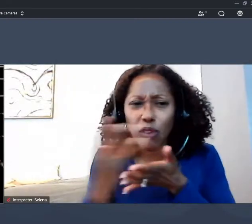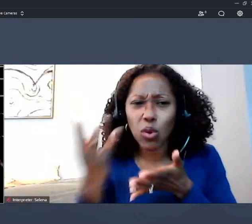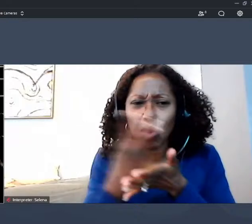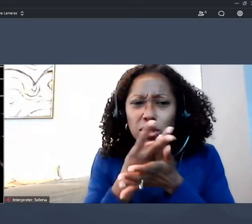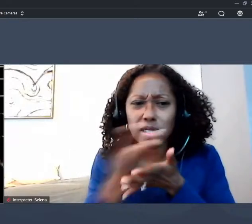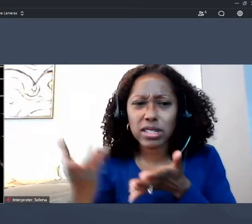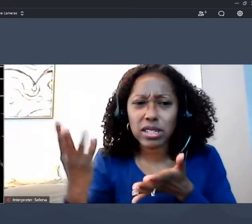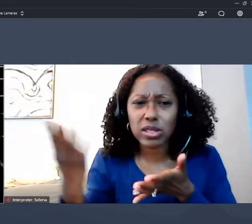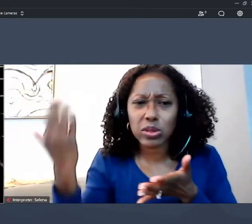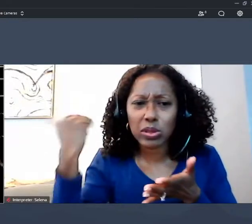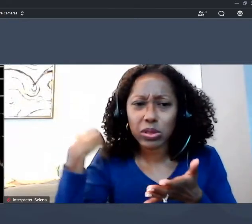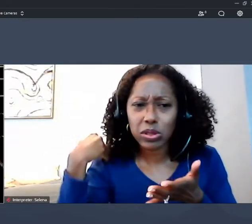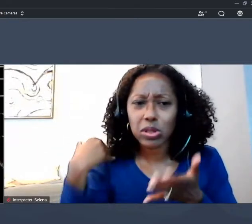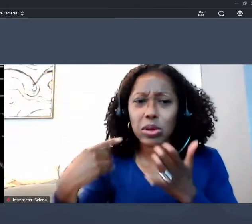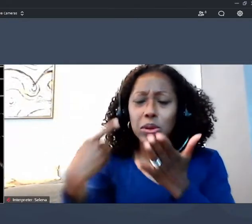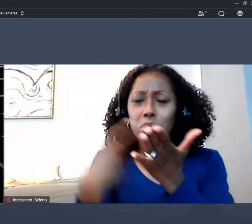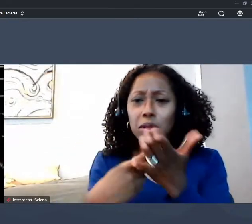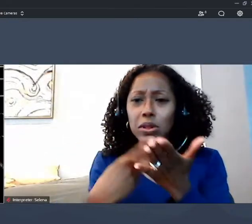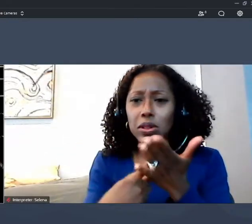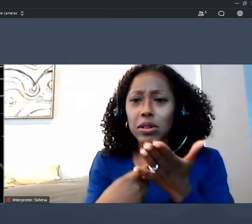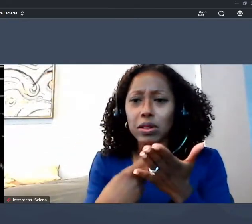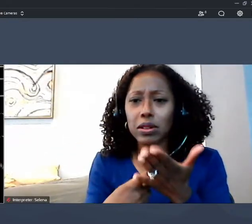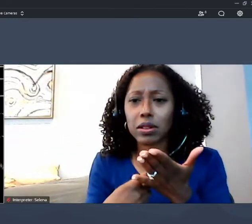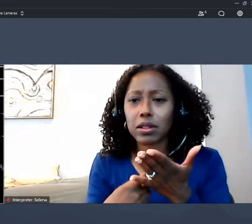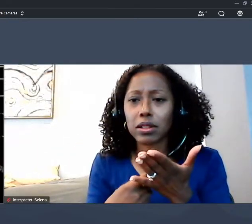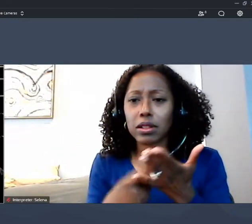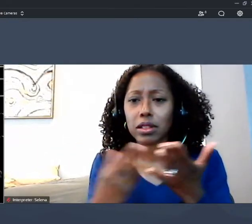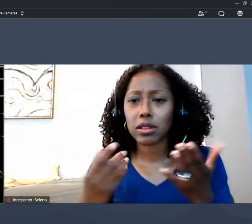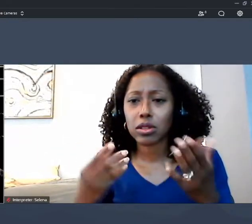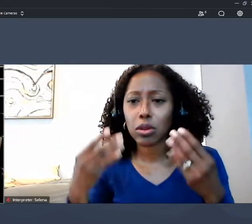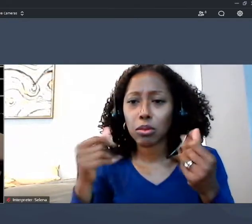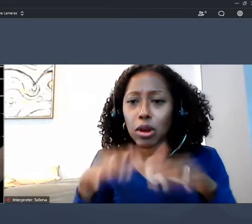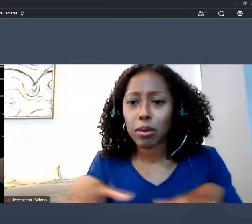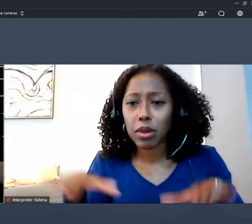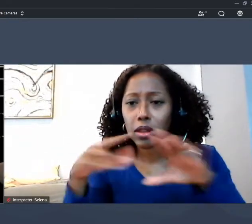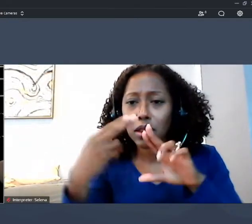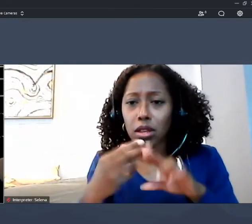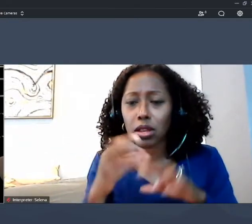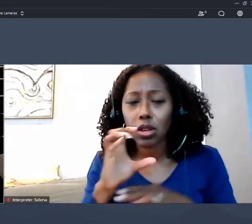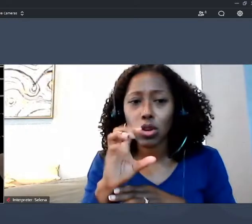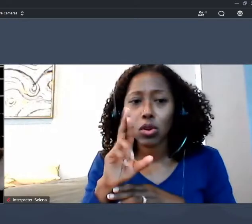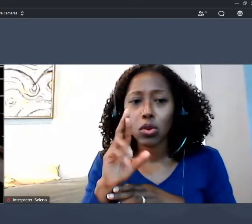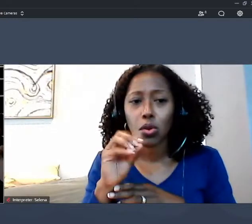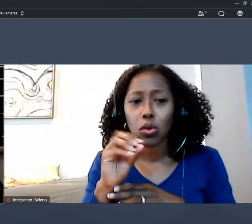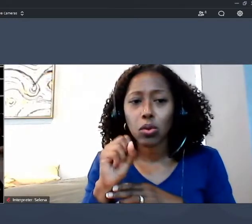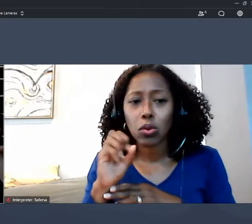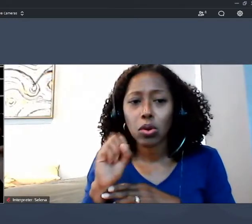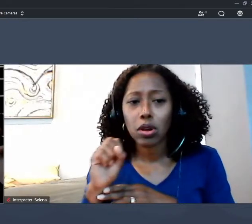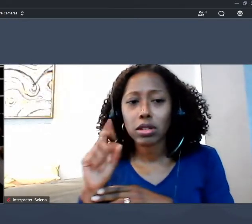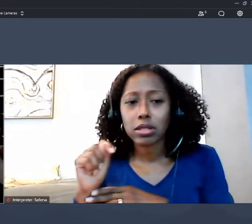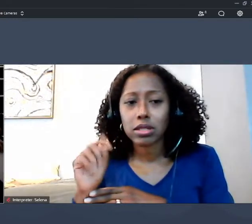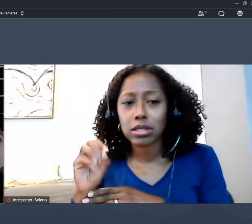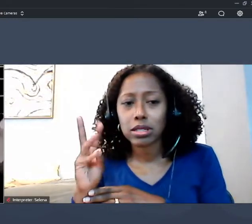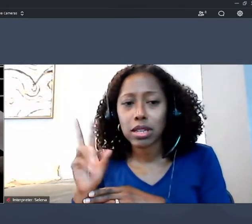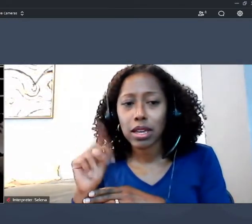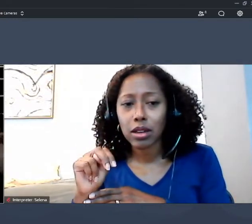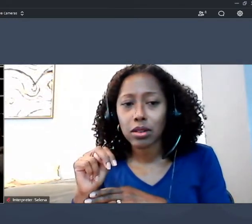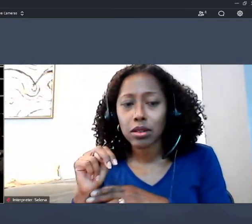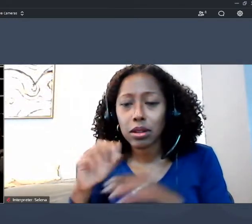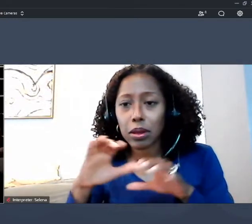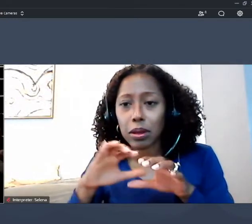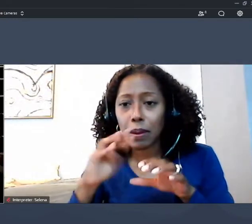we addressed an issue with what is the property commonly known as Crosstown Mound. I have a hard copy version